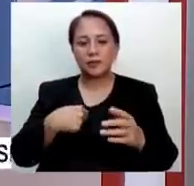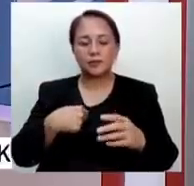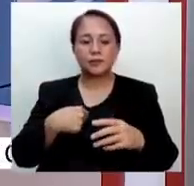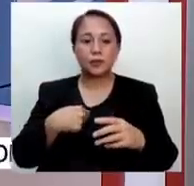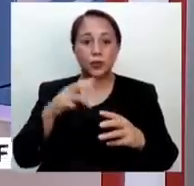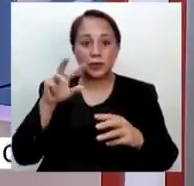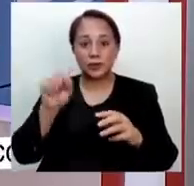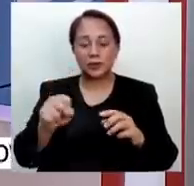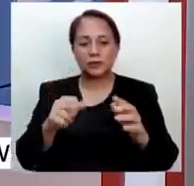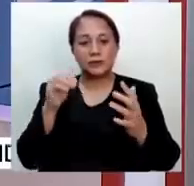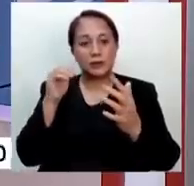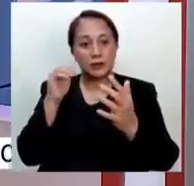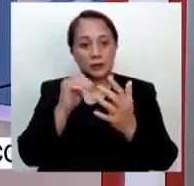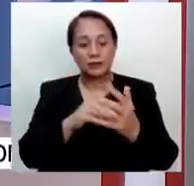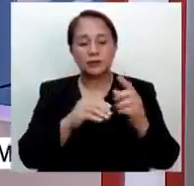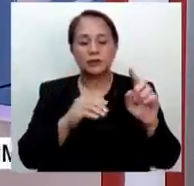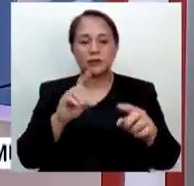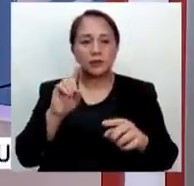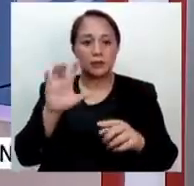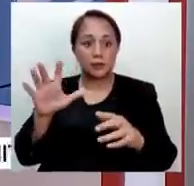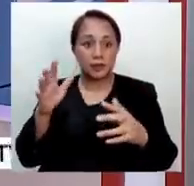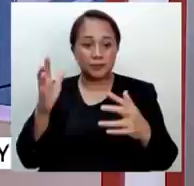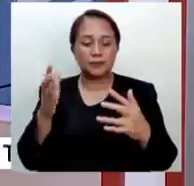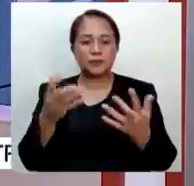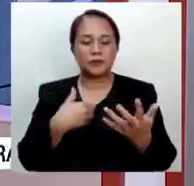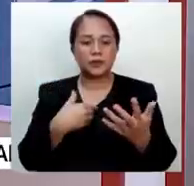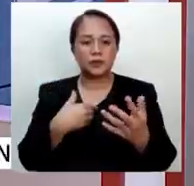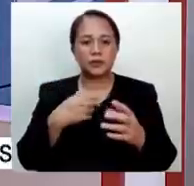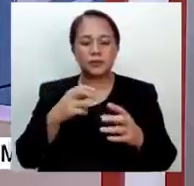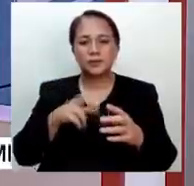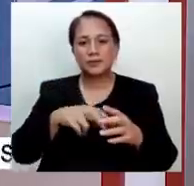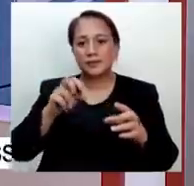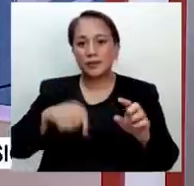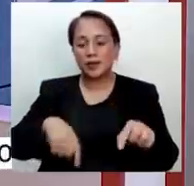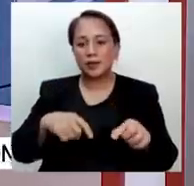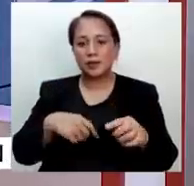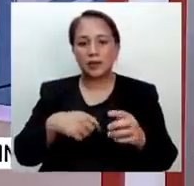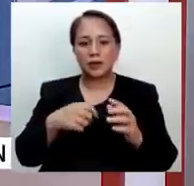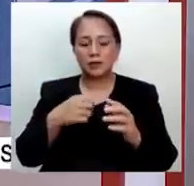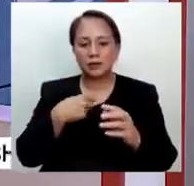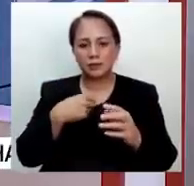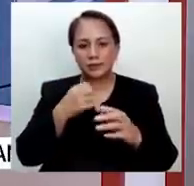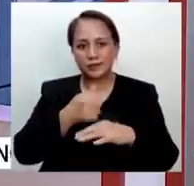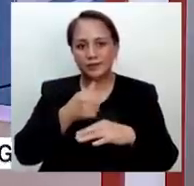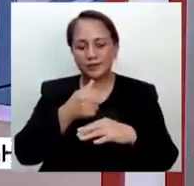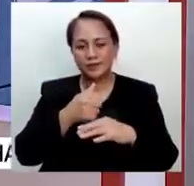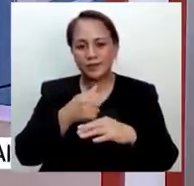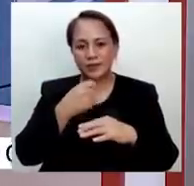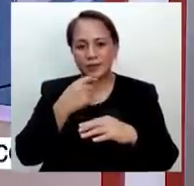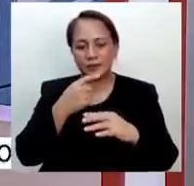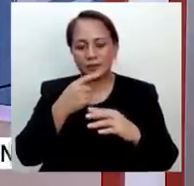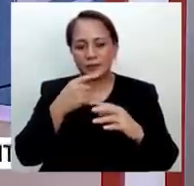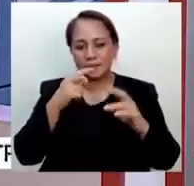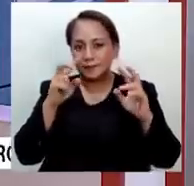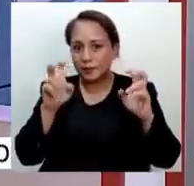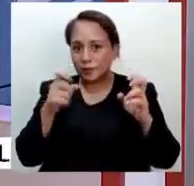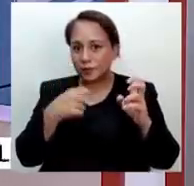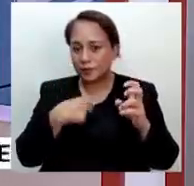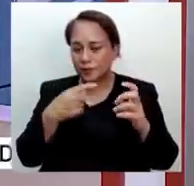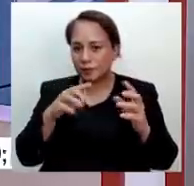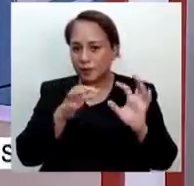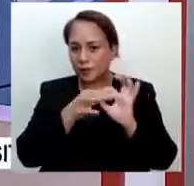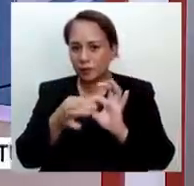against Senator Laila de Lima retracts his accusations against the lawmaker. Rafael Ragos also naming former Justice